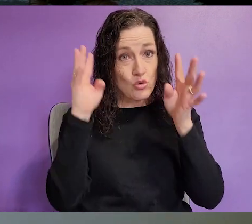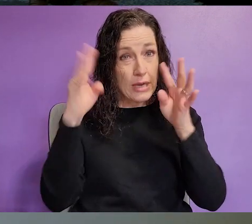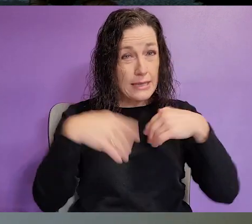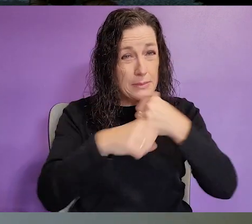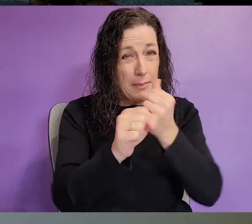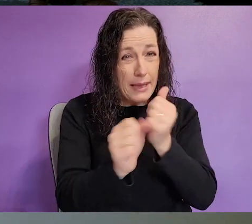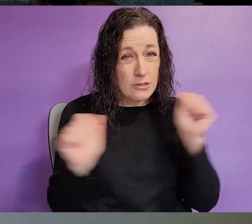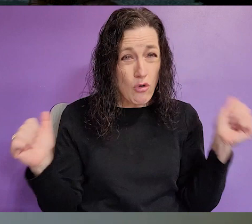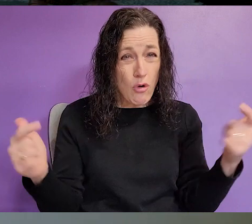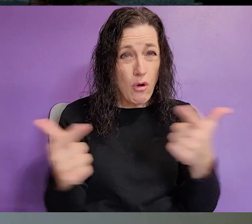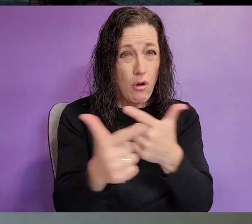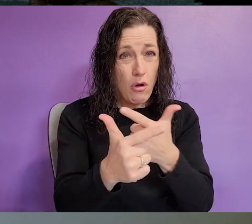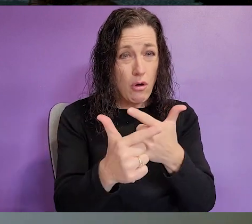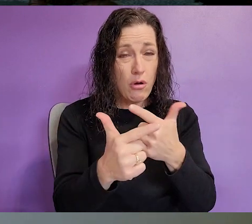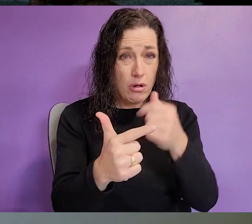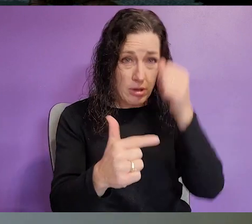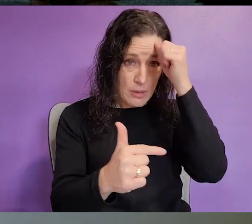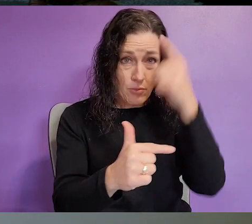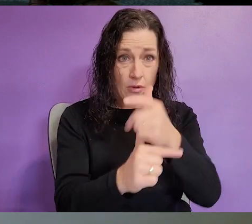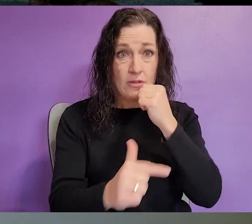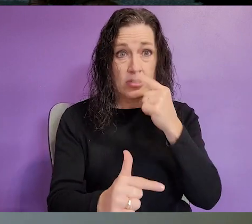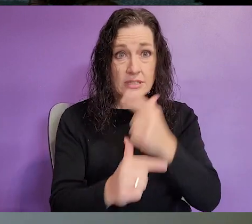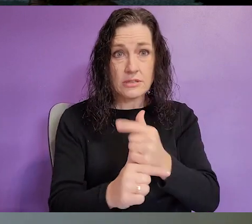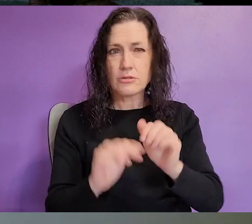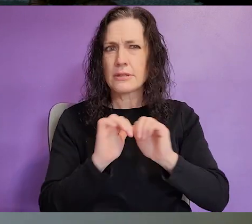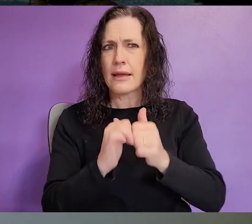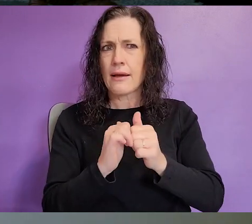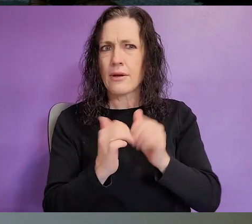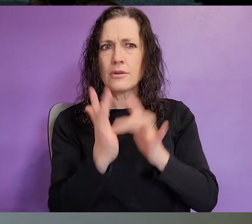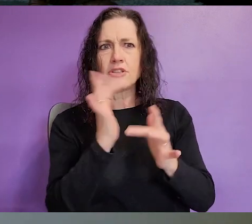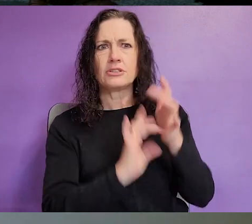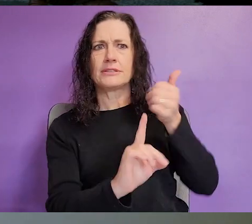and sisters by being our brother.